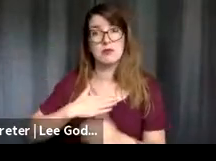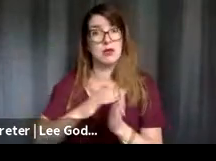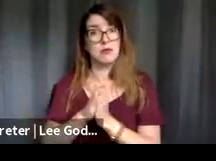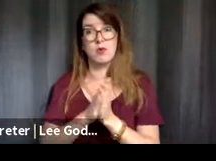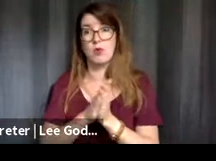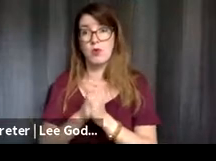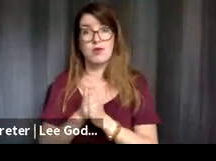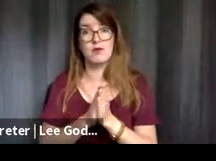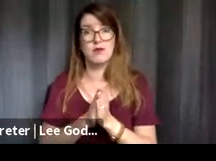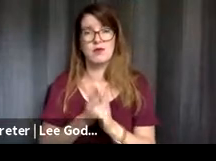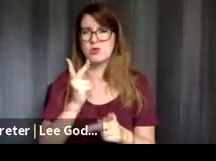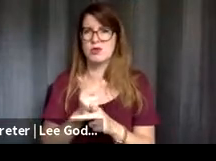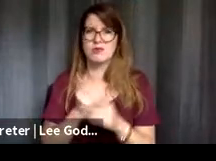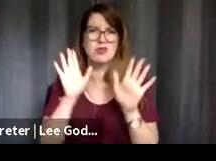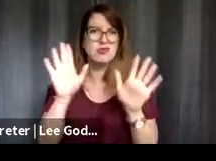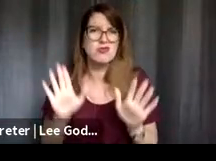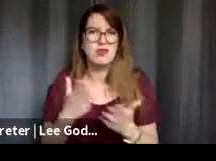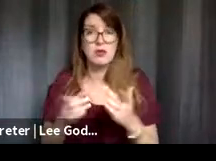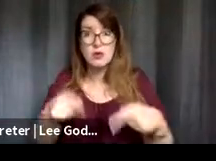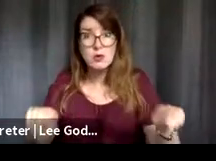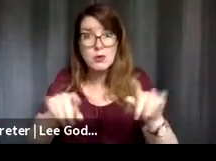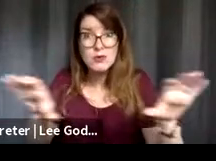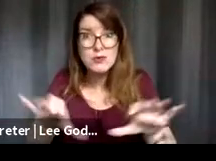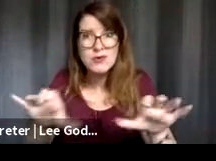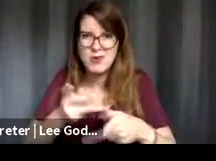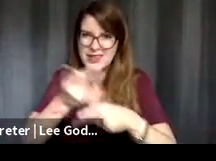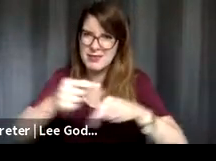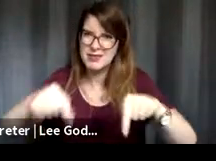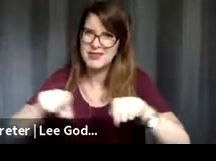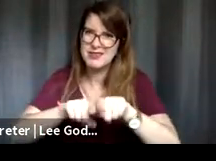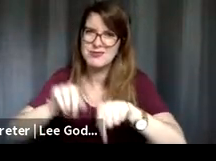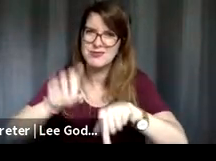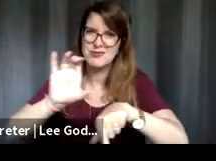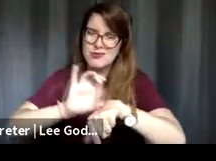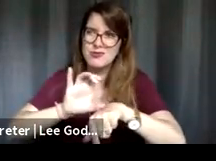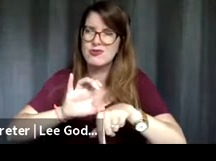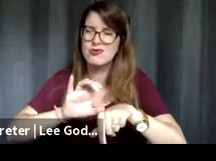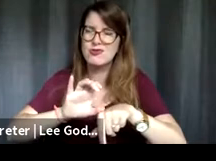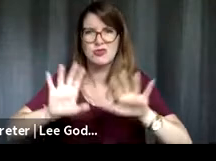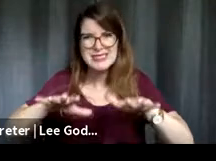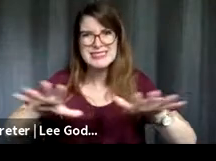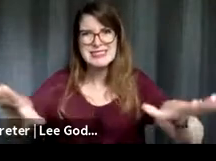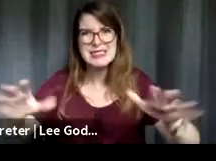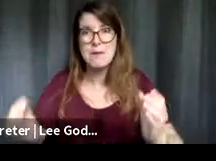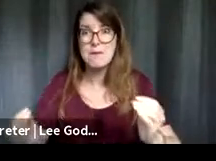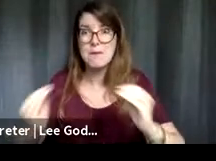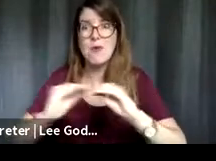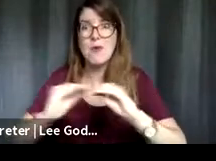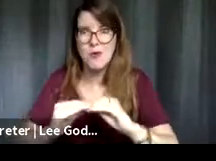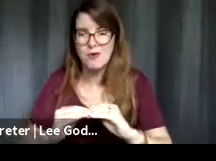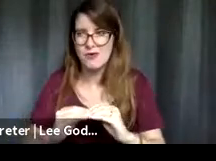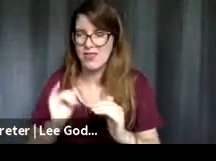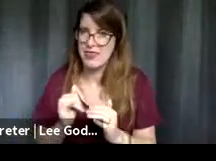keep the great things that you guys are all doing together here as a church going more and growing more. Both those motivate